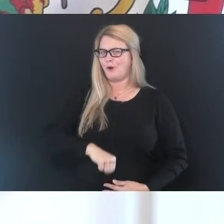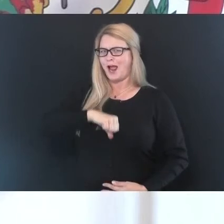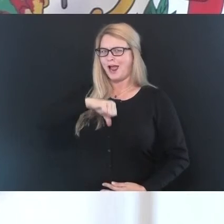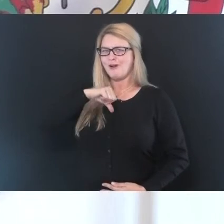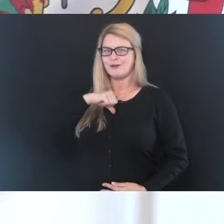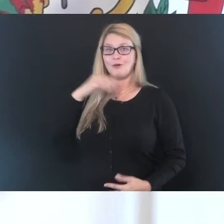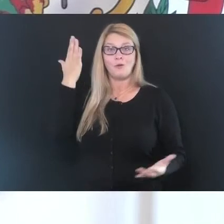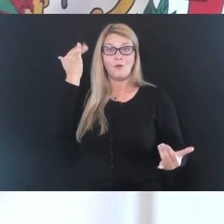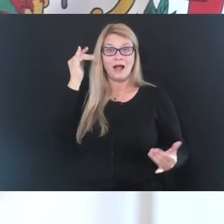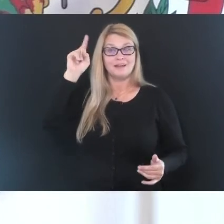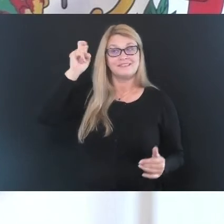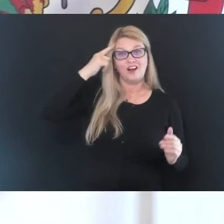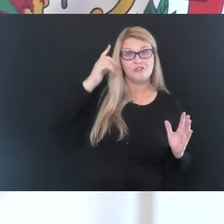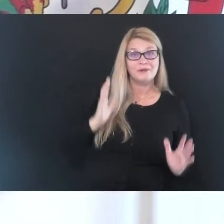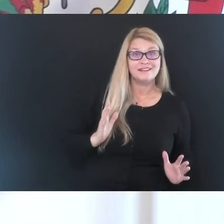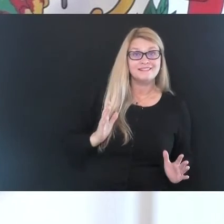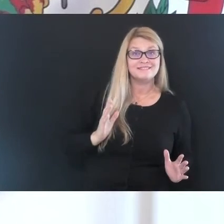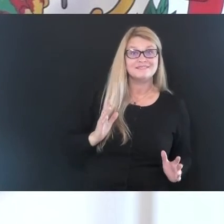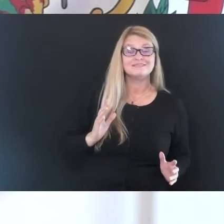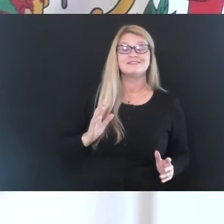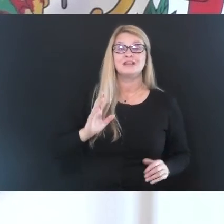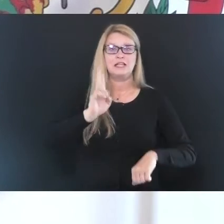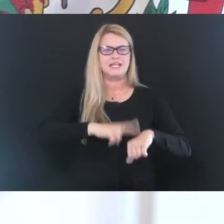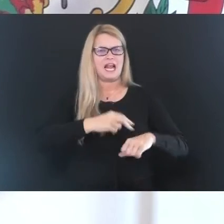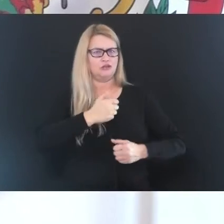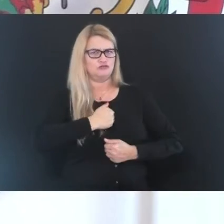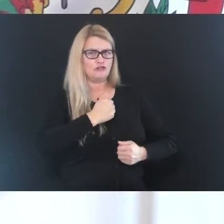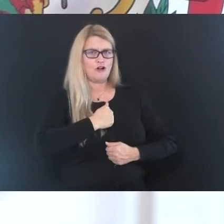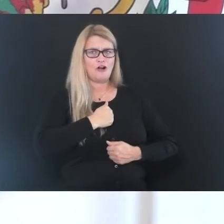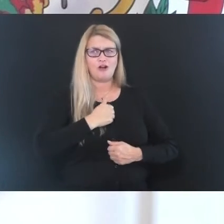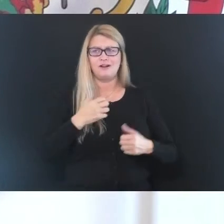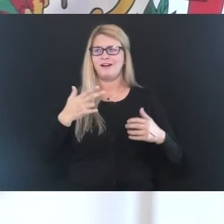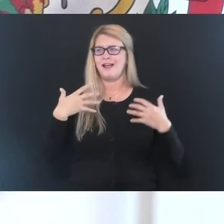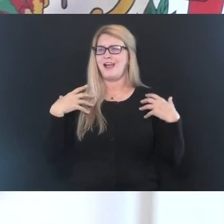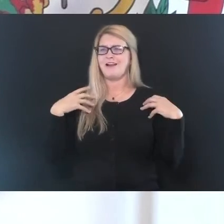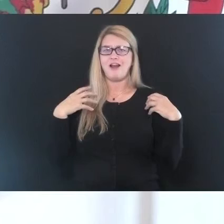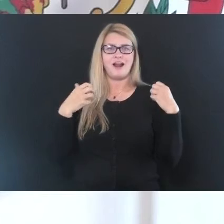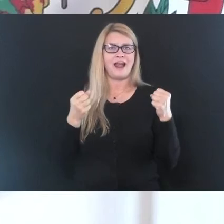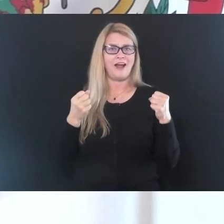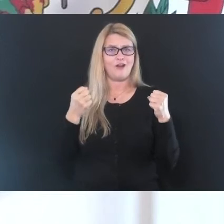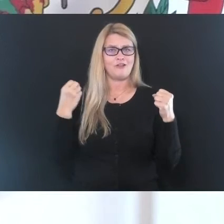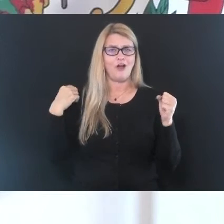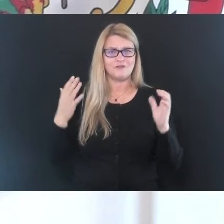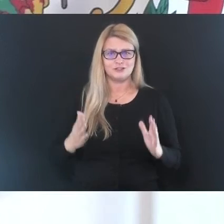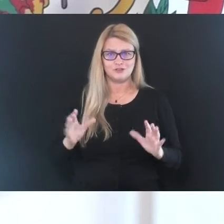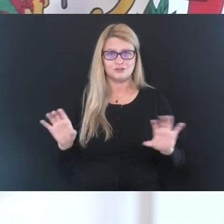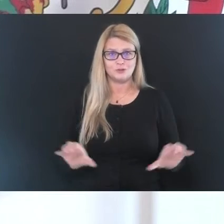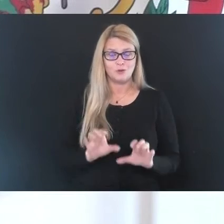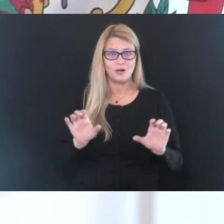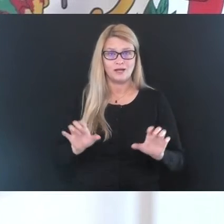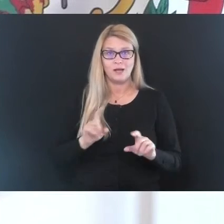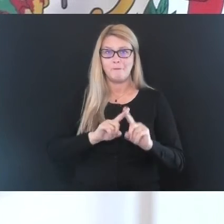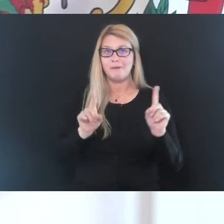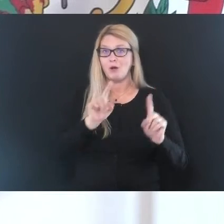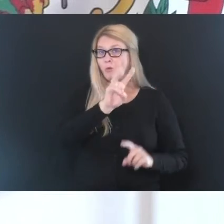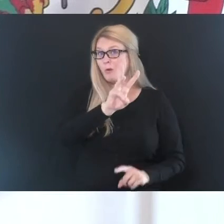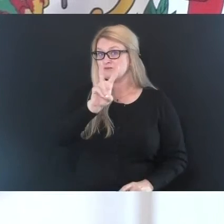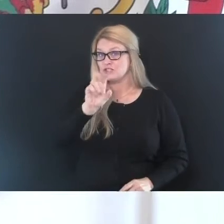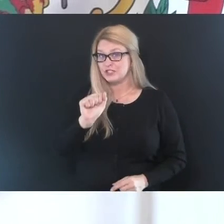in government, proud of what our National Guard and all of our health officials and everybody are doing. But West Virginia